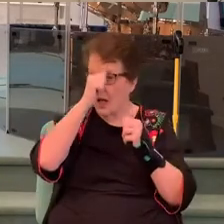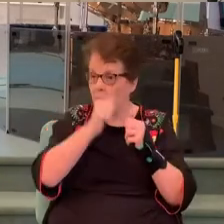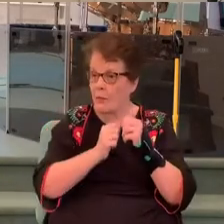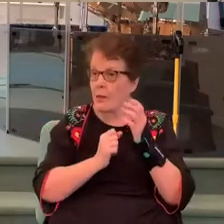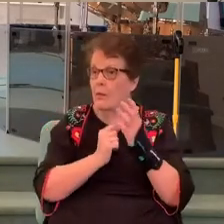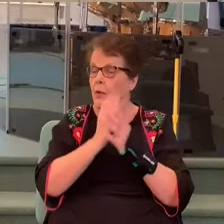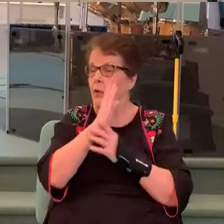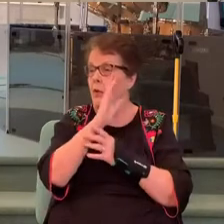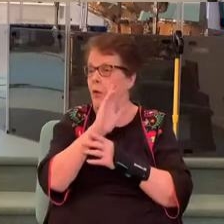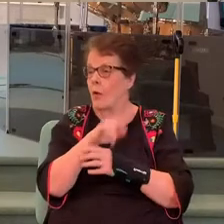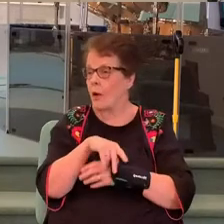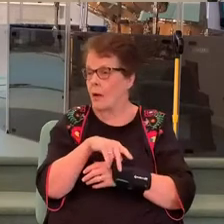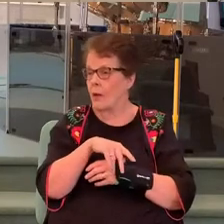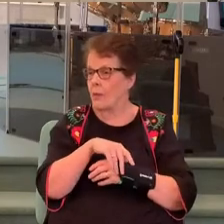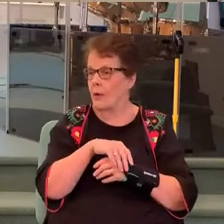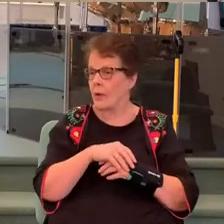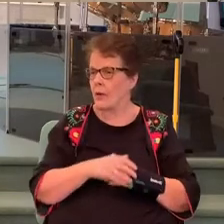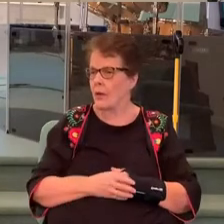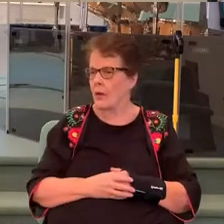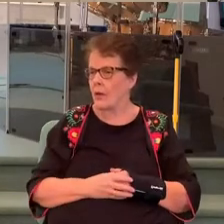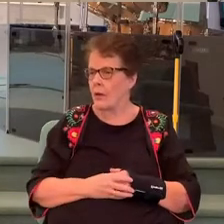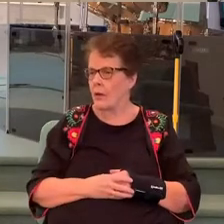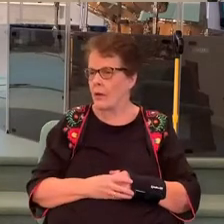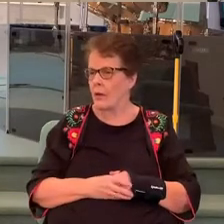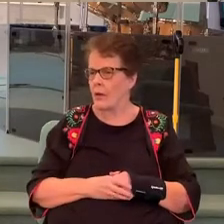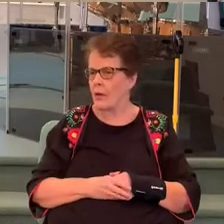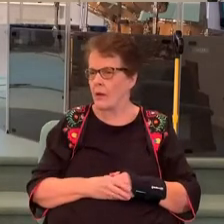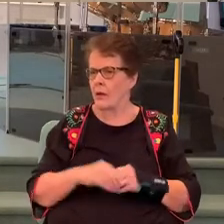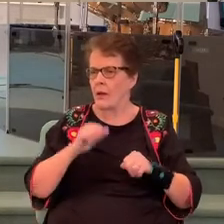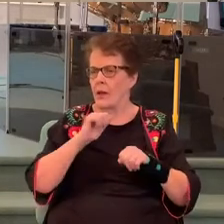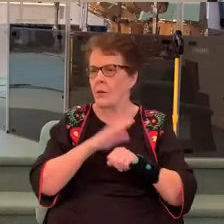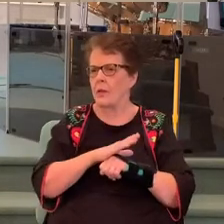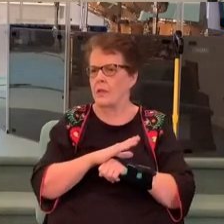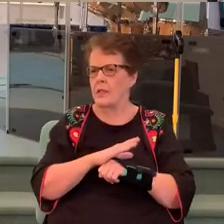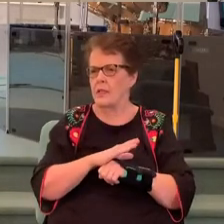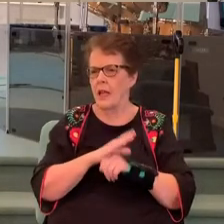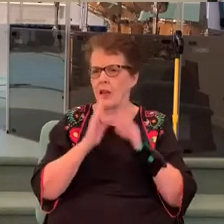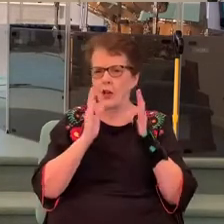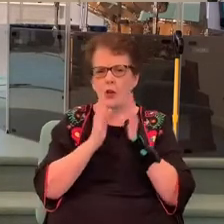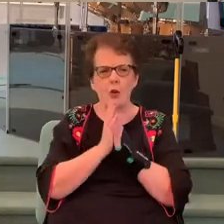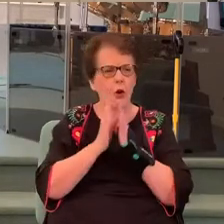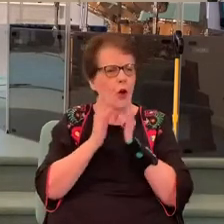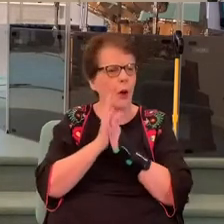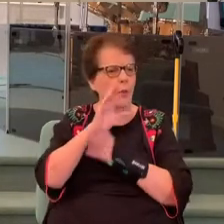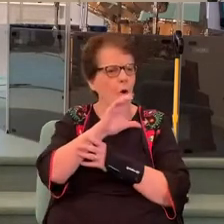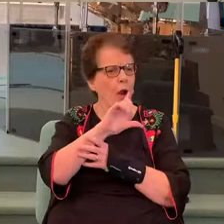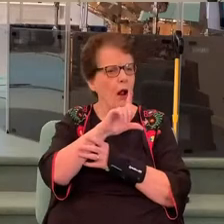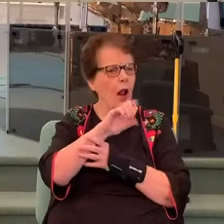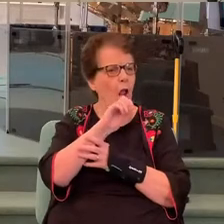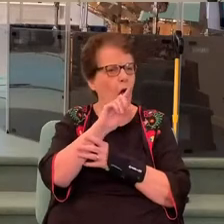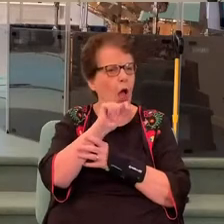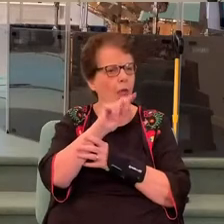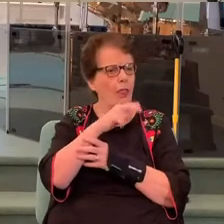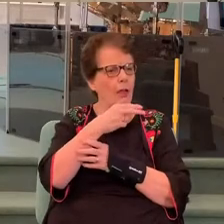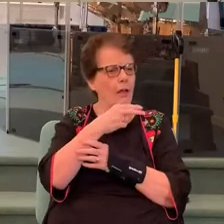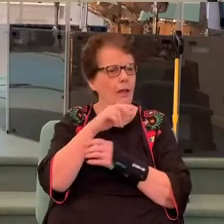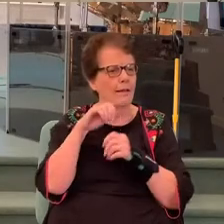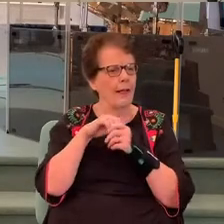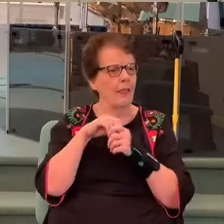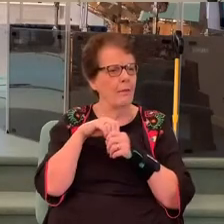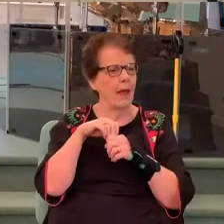Peter Popoff. Some of you remember him. He would send you a little prayer cloth in the mail. All you had to do was give